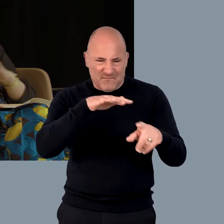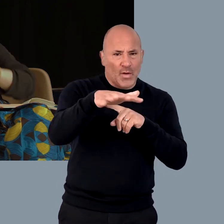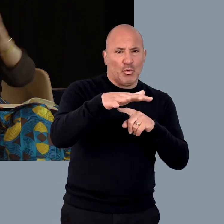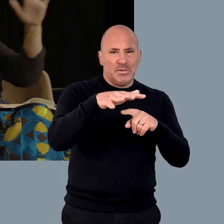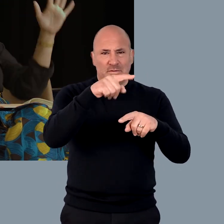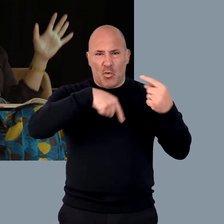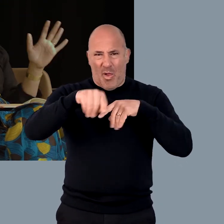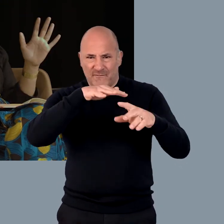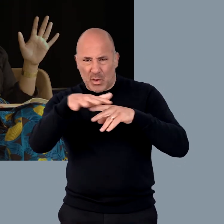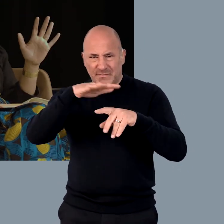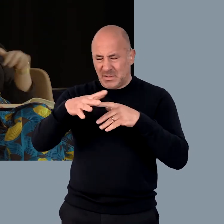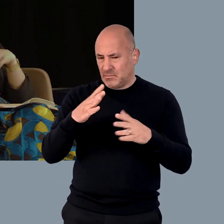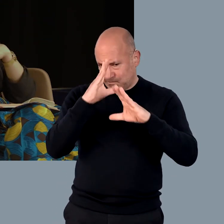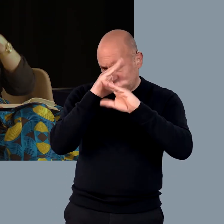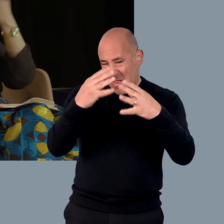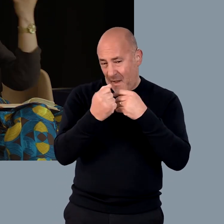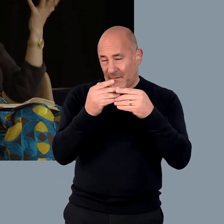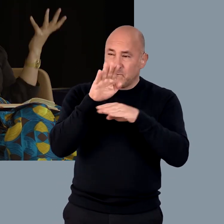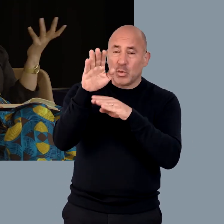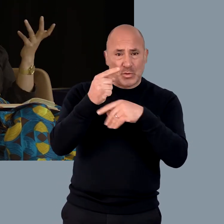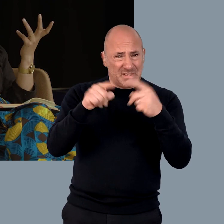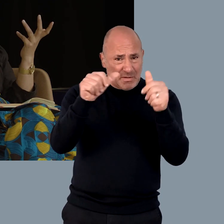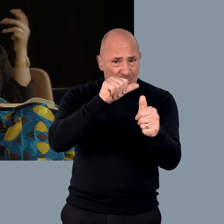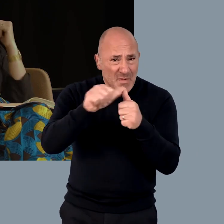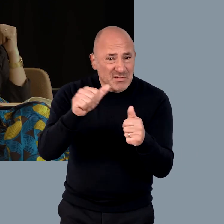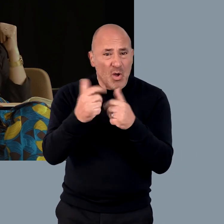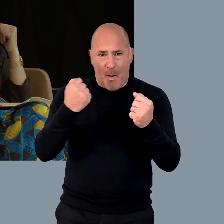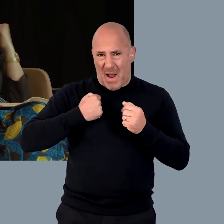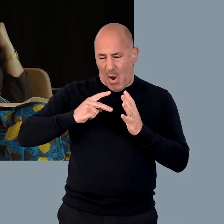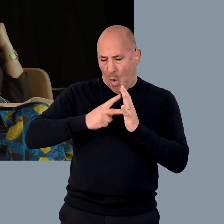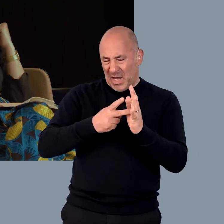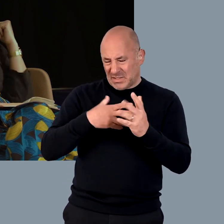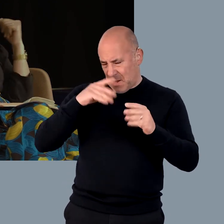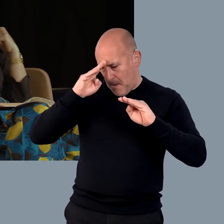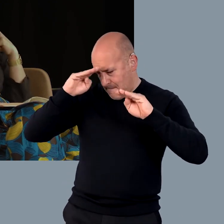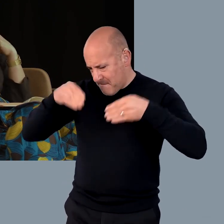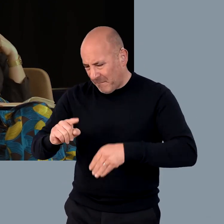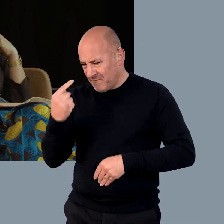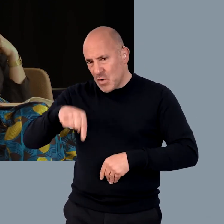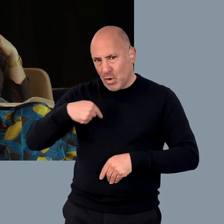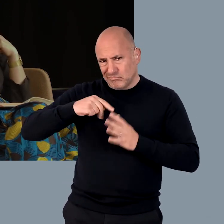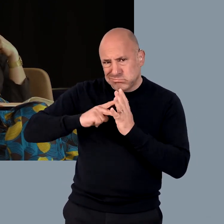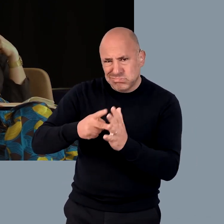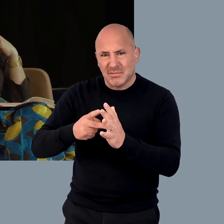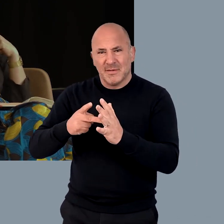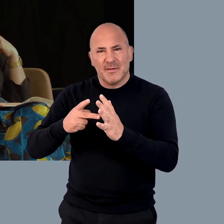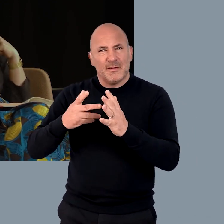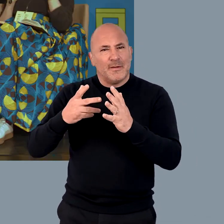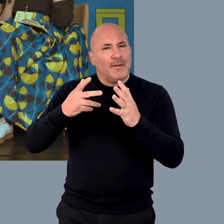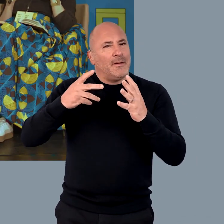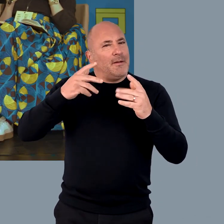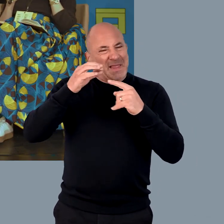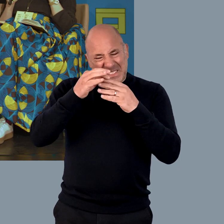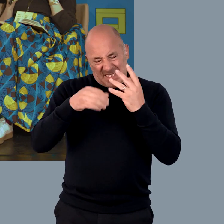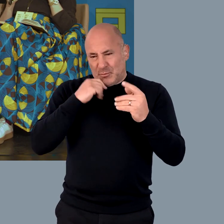use my power to influence all these people and kind of, show them a different future, or actually it's my organization that I can really work on